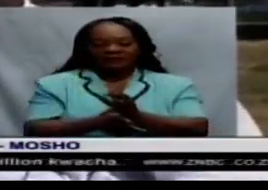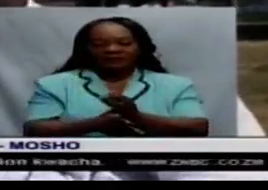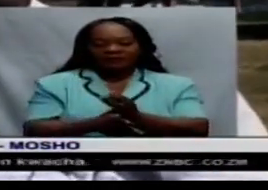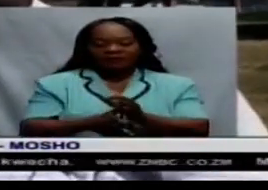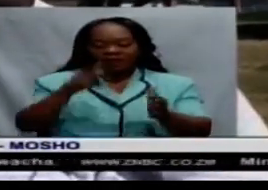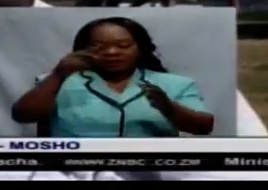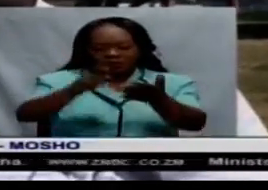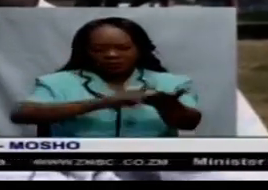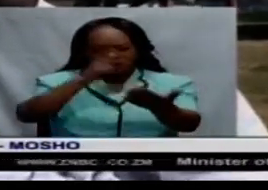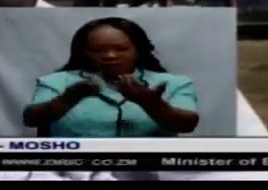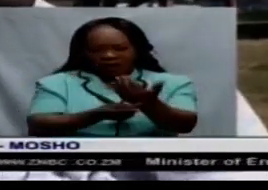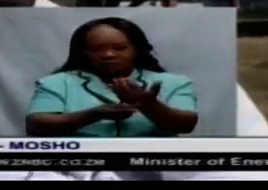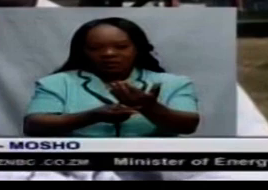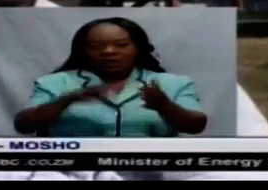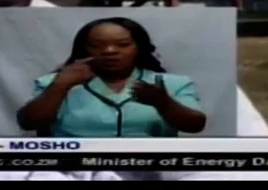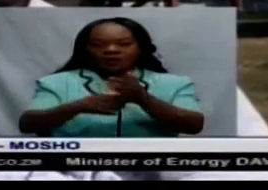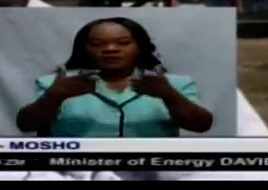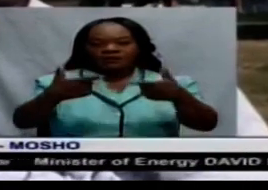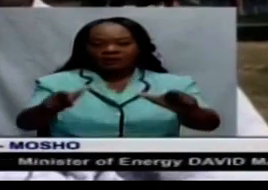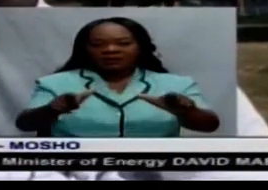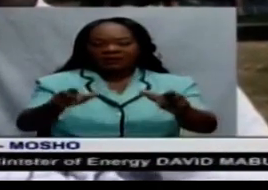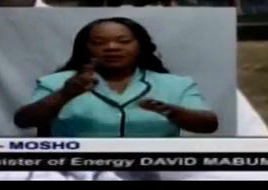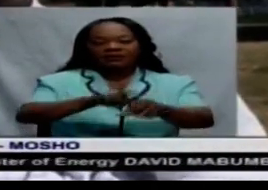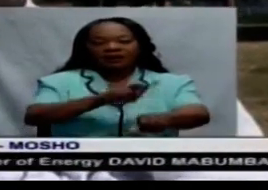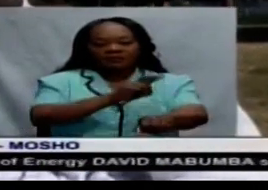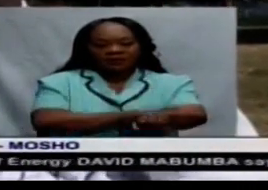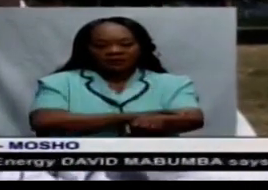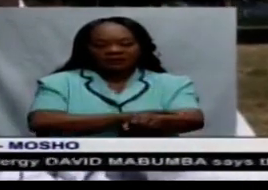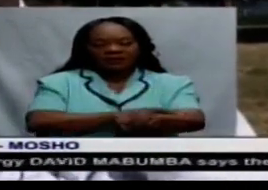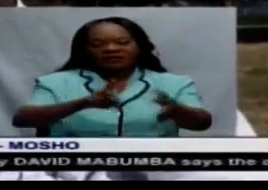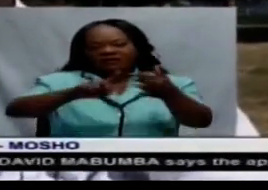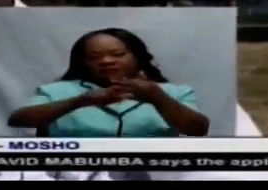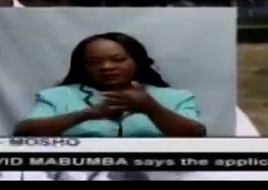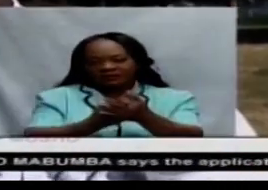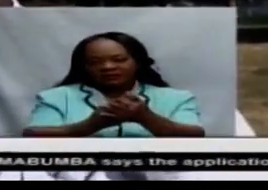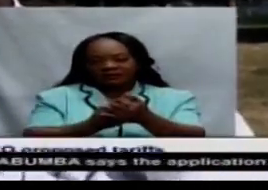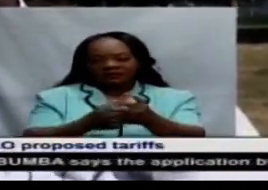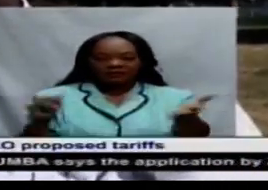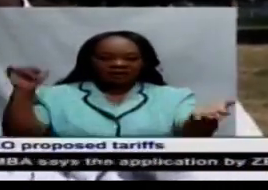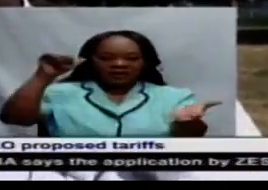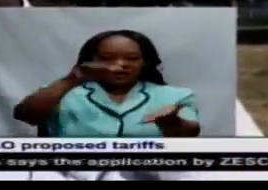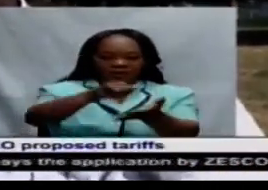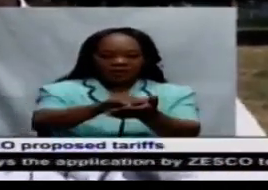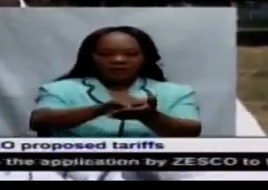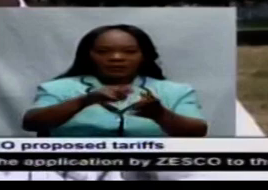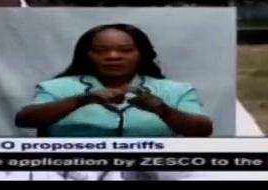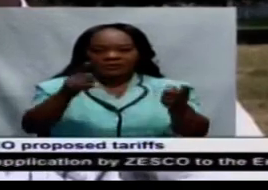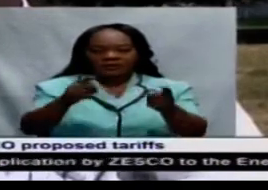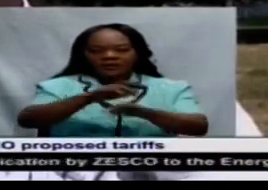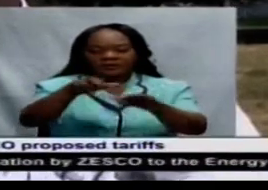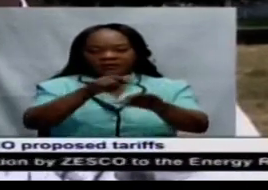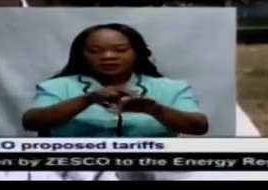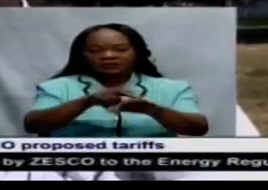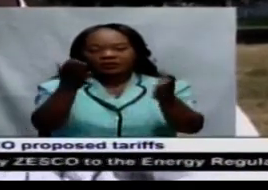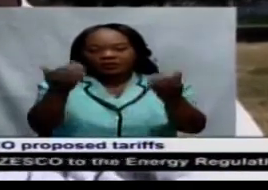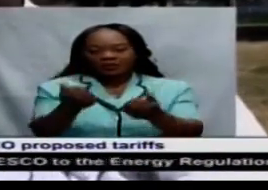these program activities that are happening in Kasama, starting with the airport. I'm sure the nation would want to know